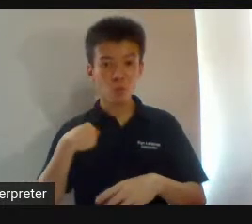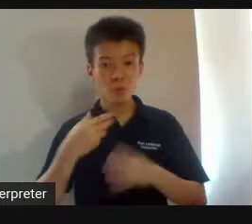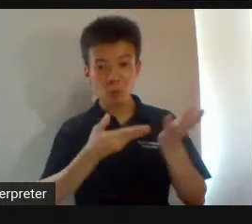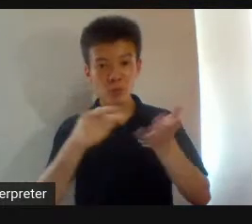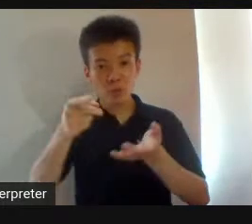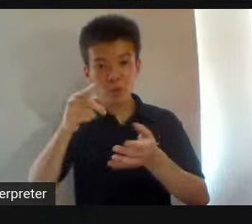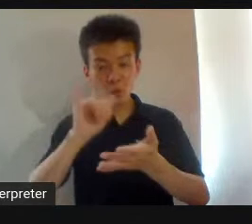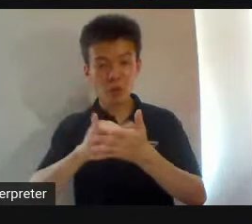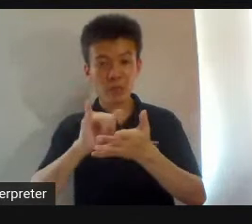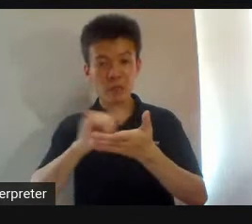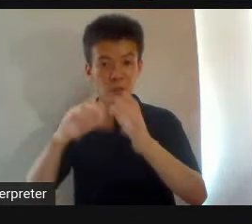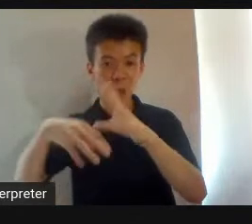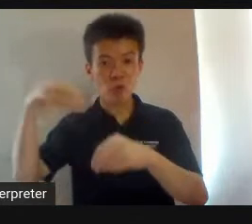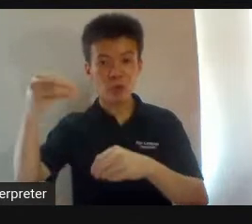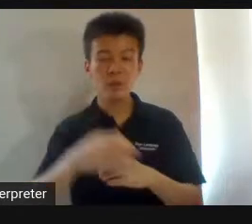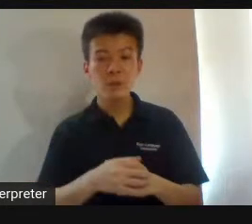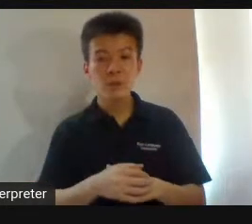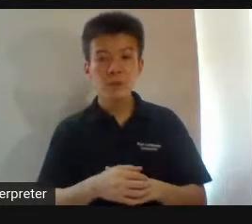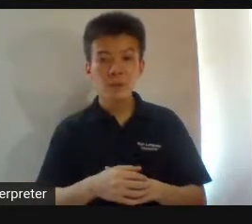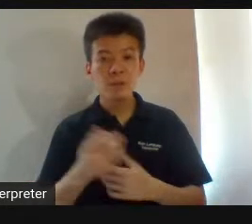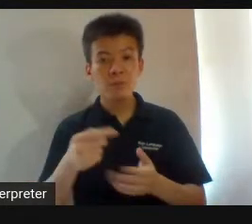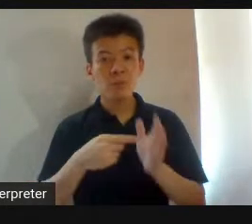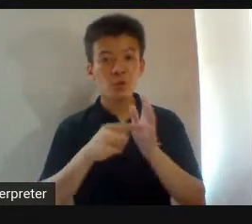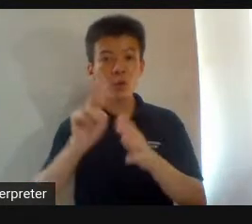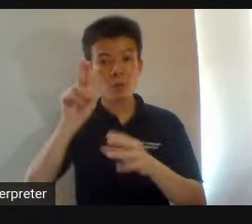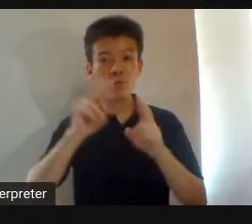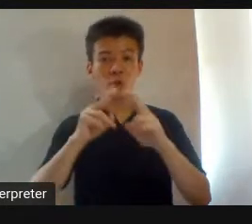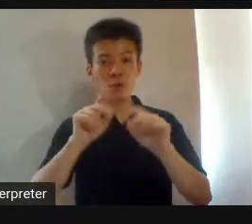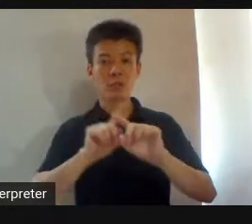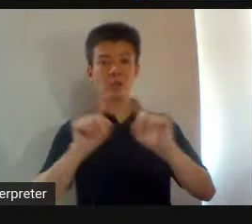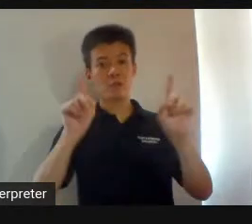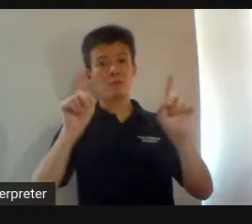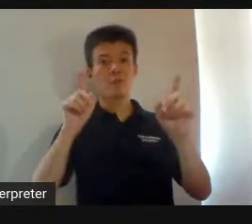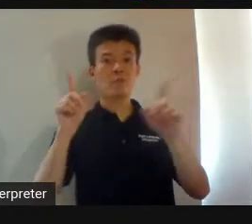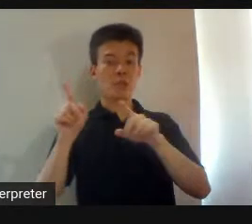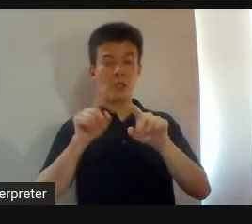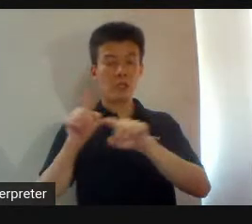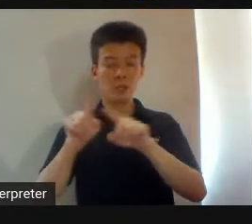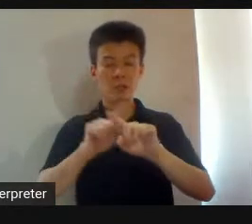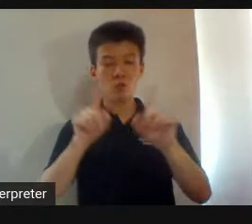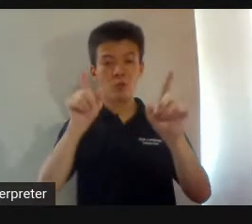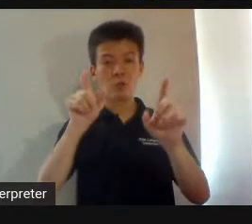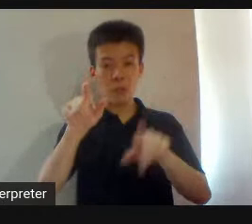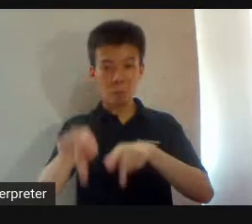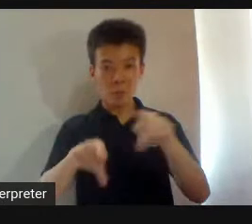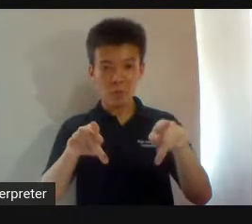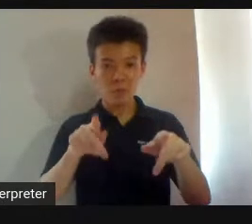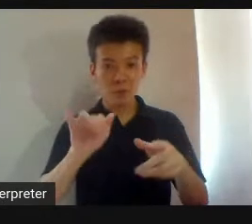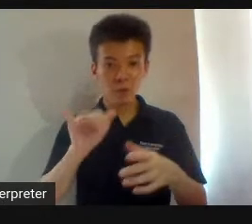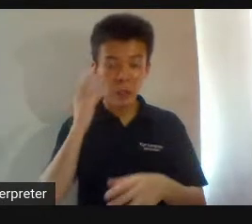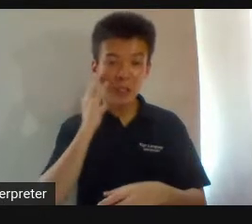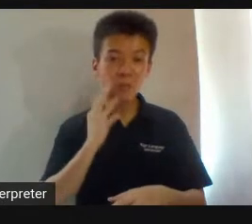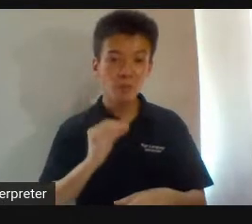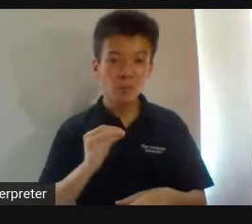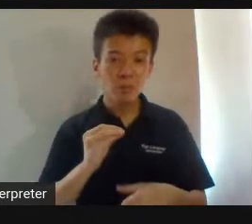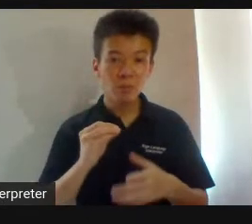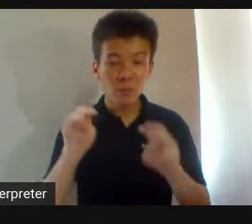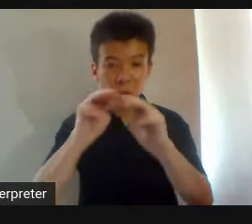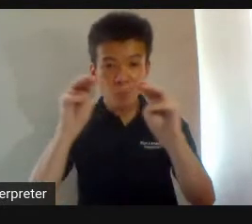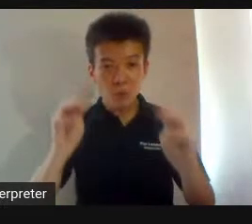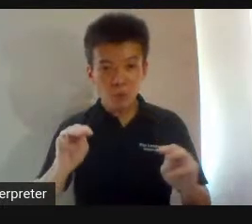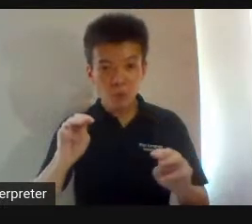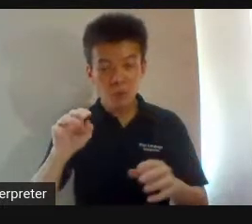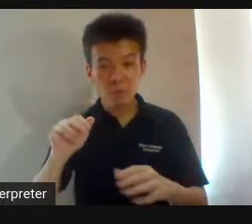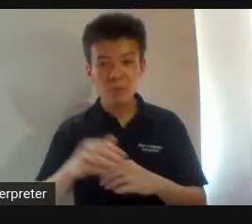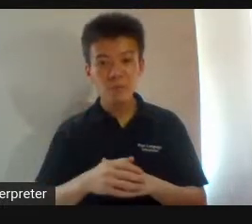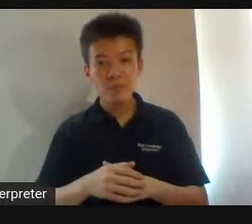them on these excursions, they show up as very different people, and the experience that museums or any